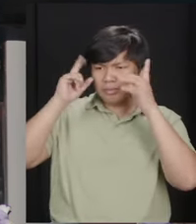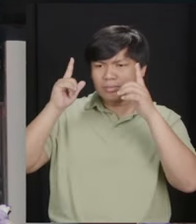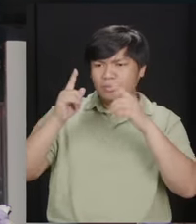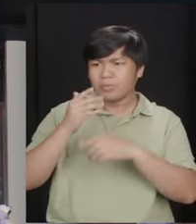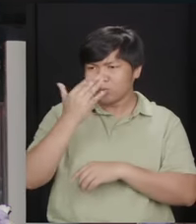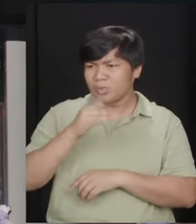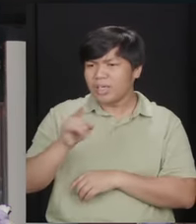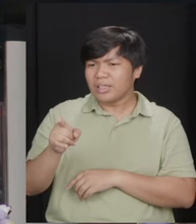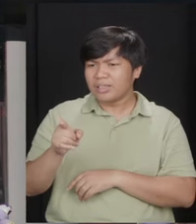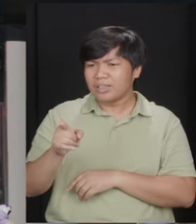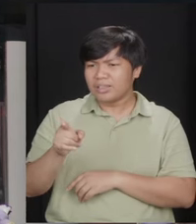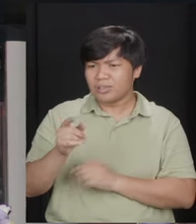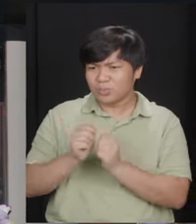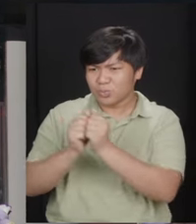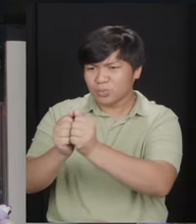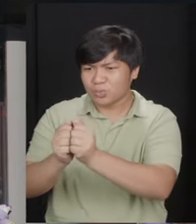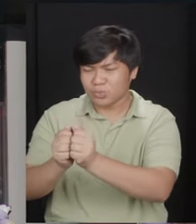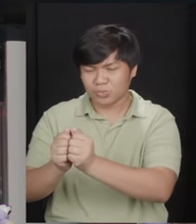replied,